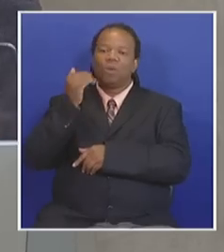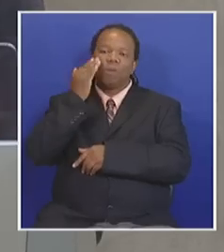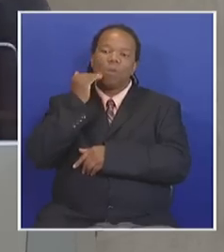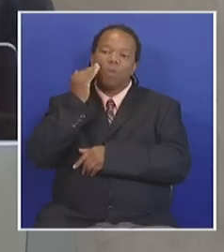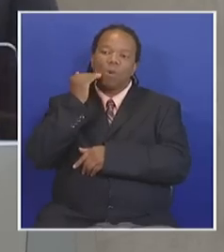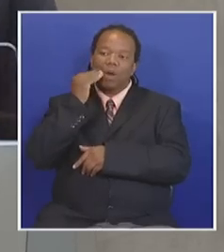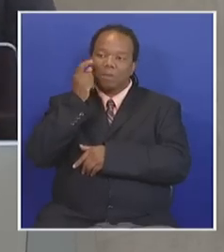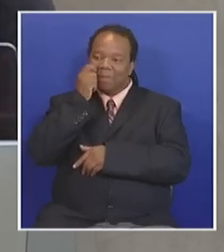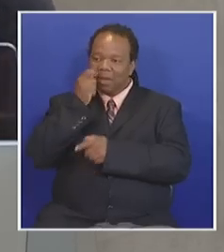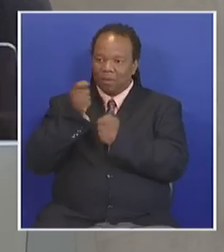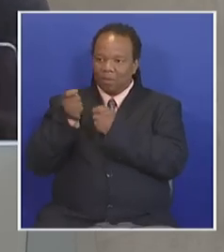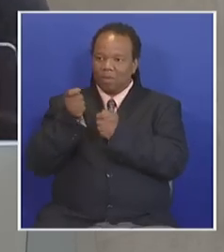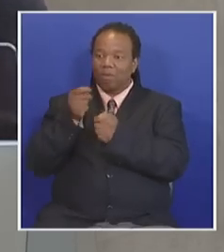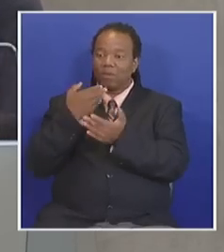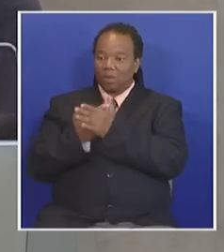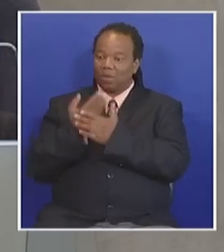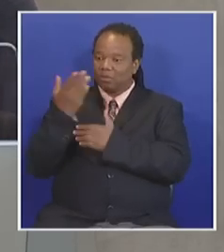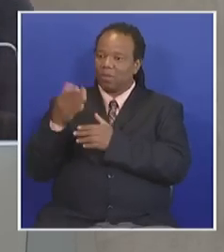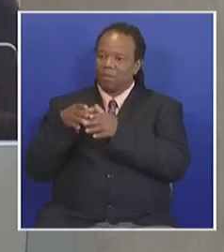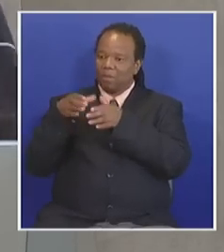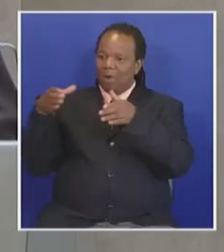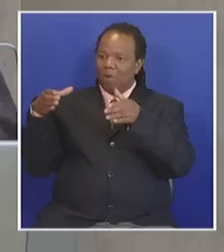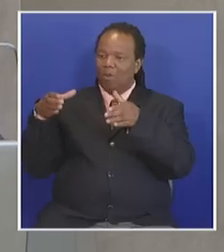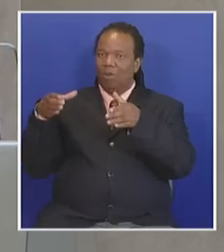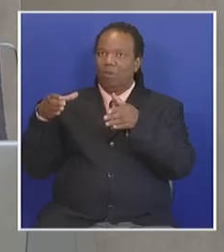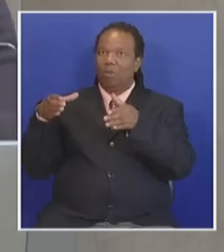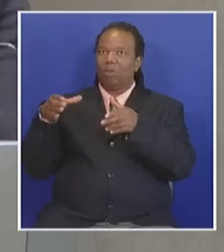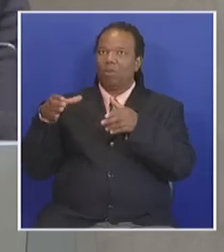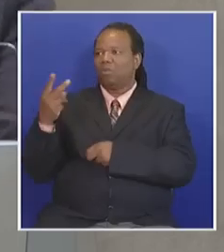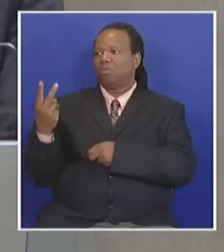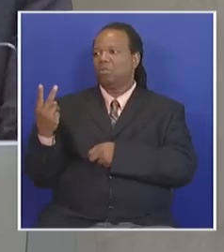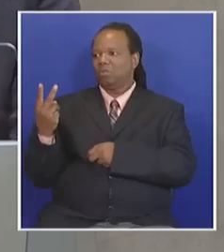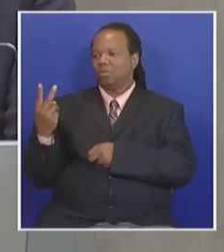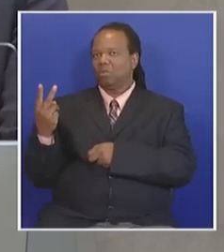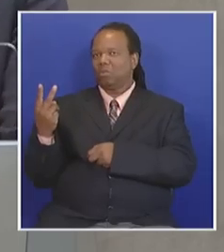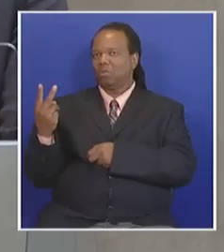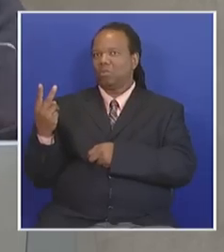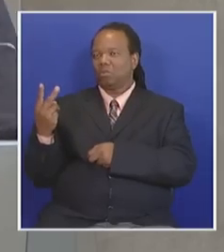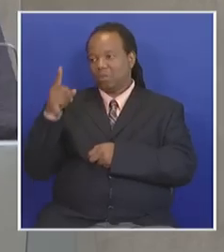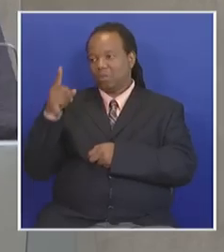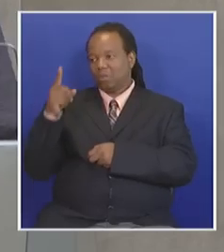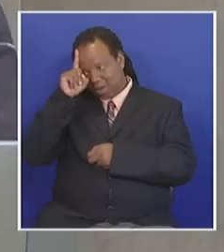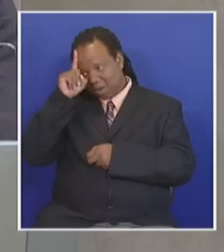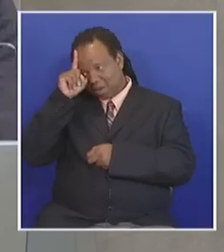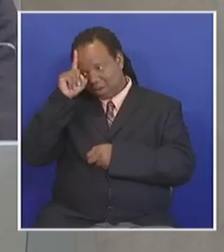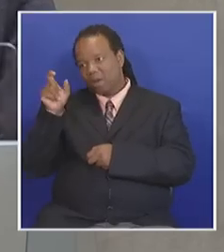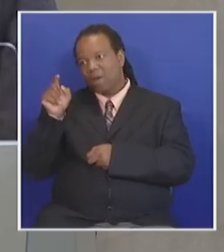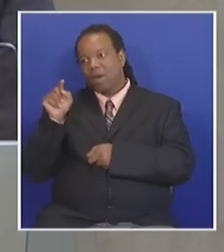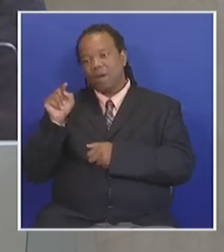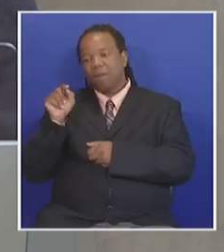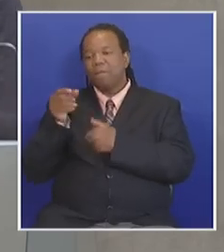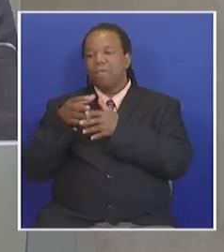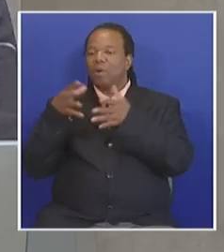white males. You can see there are only two Africans and the rest are white